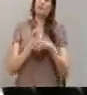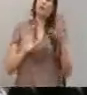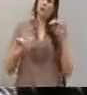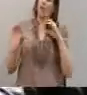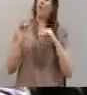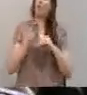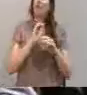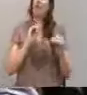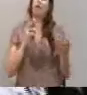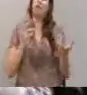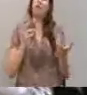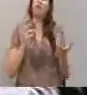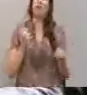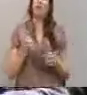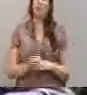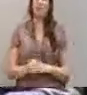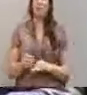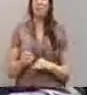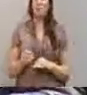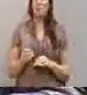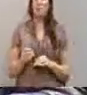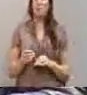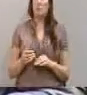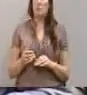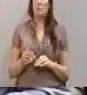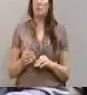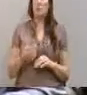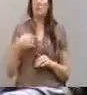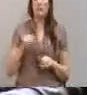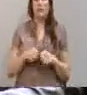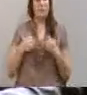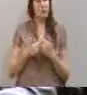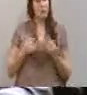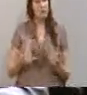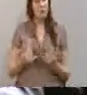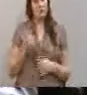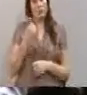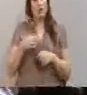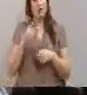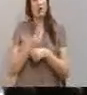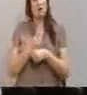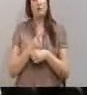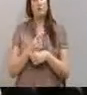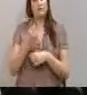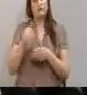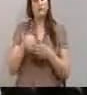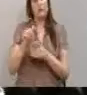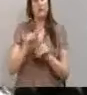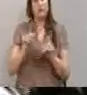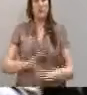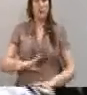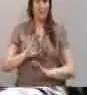and then to spend an hour in this House discussing a vote of no confidence. The